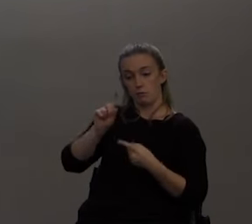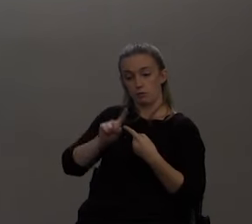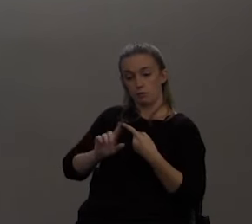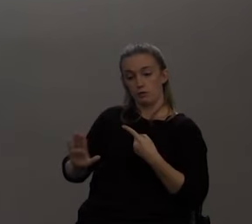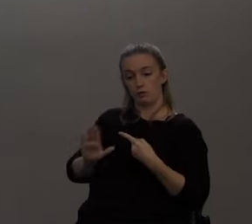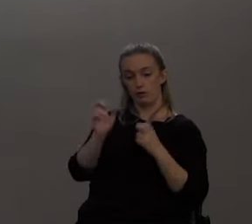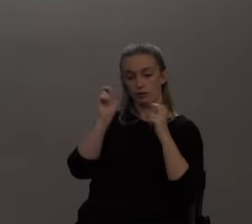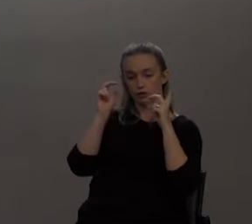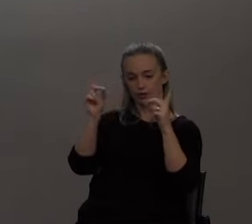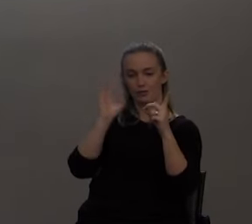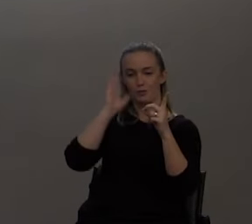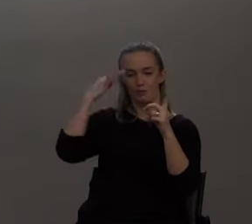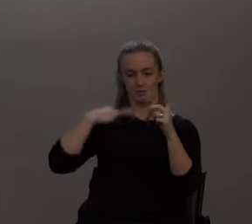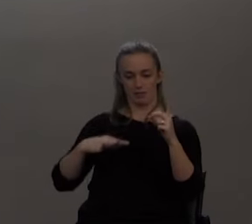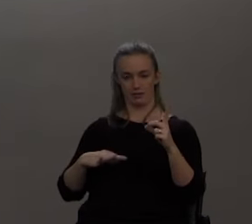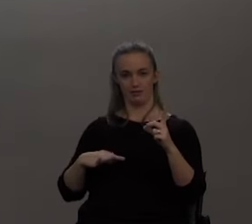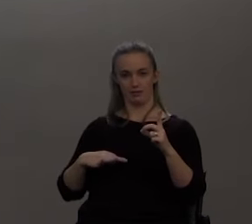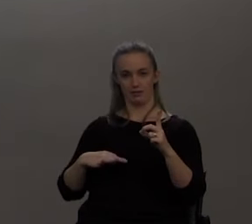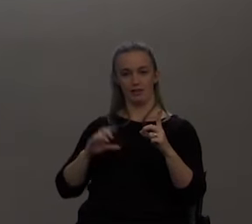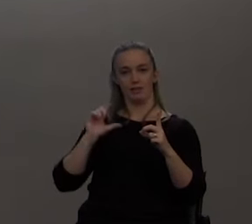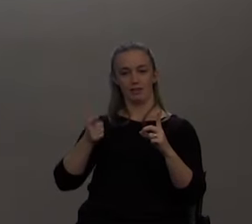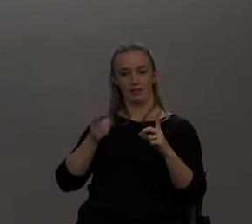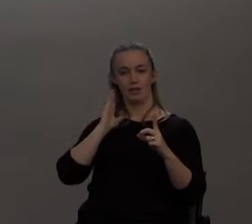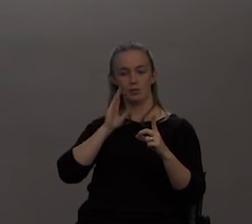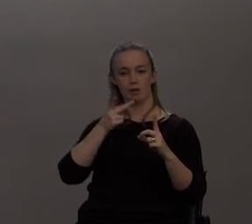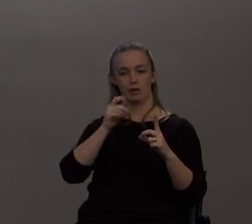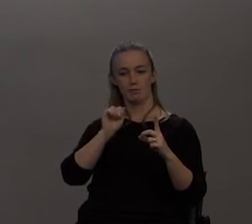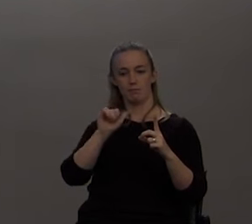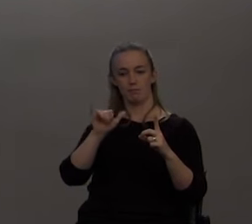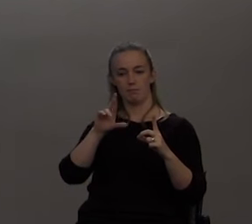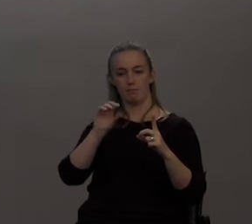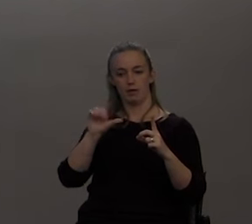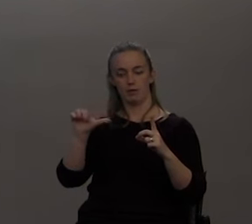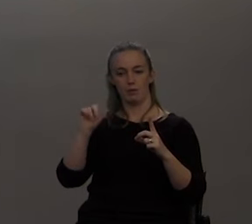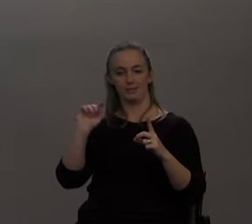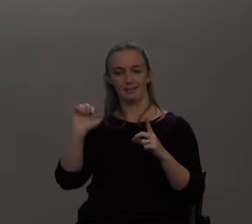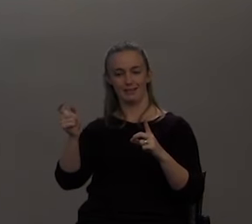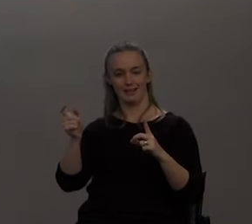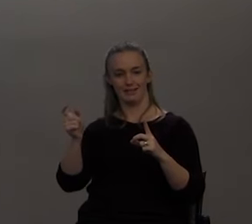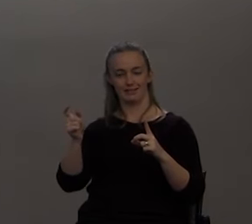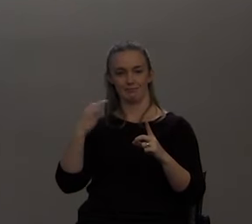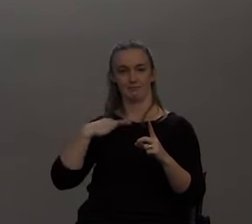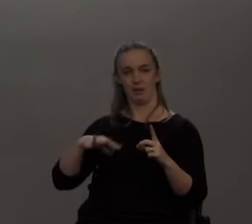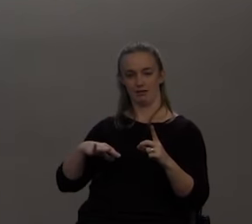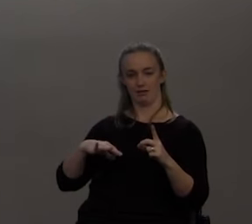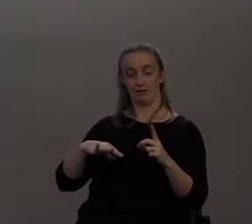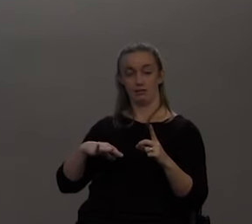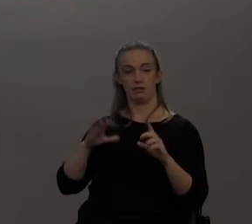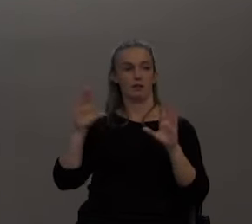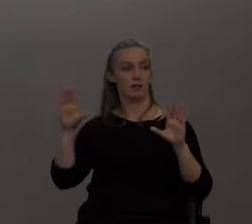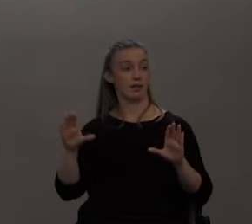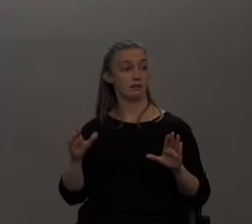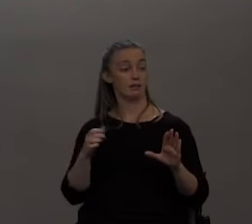you get a return from their payroll tax. So there you go. You get a return. Excellent, thank you. Anyone else?